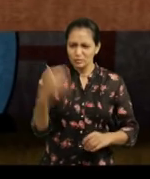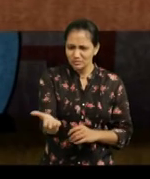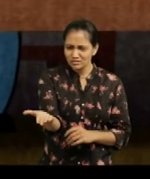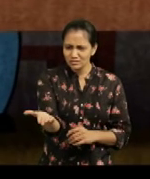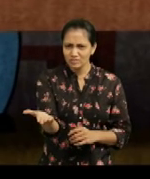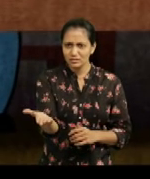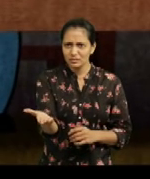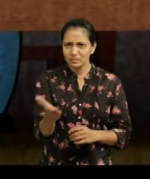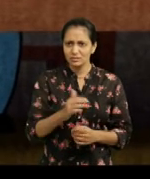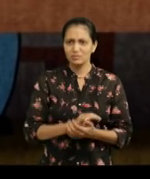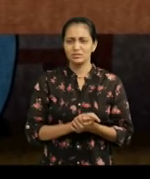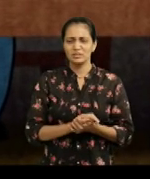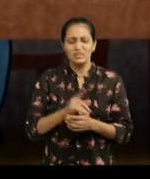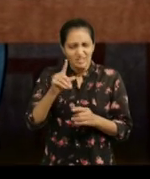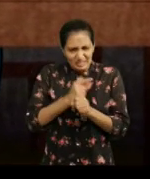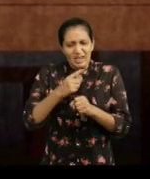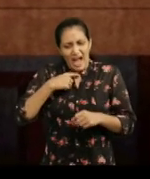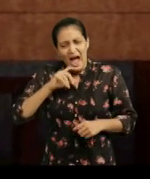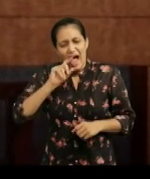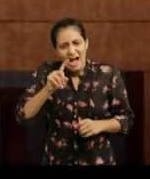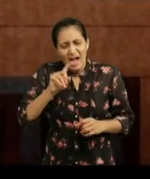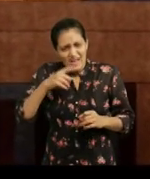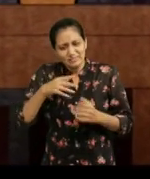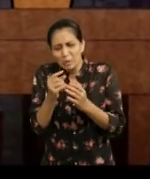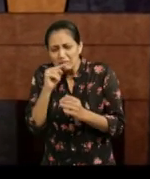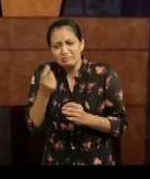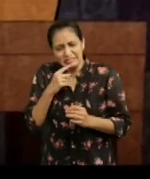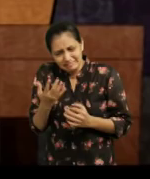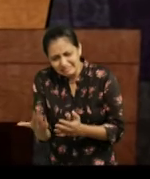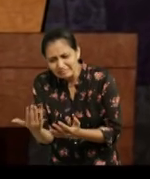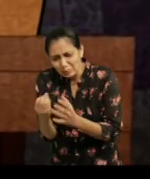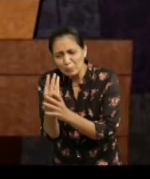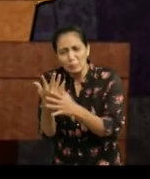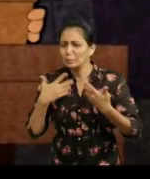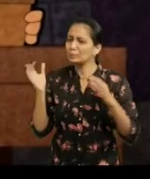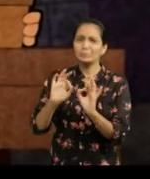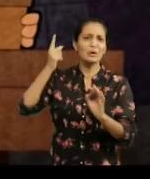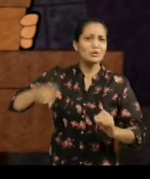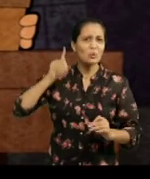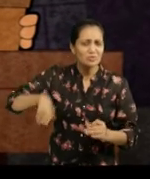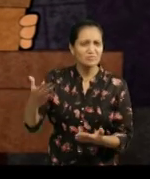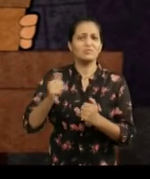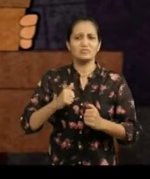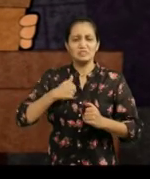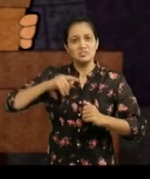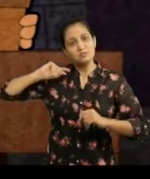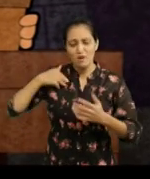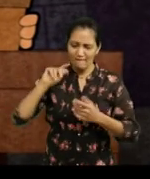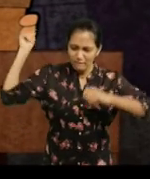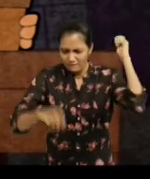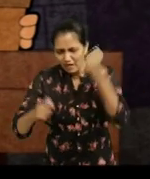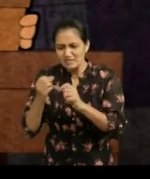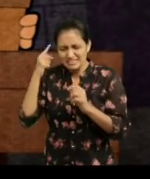What nonsense is this? Teacher, the rose was not listening to me, so I taught